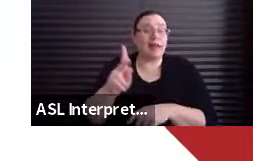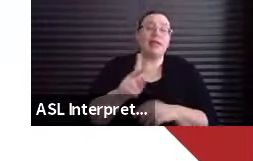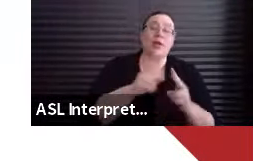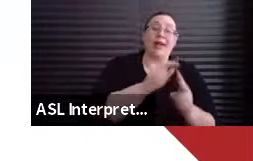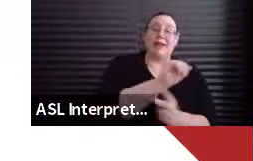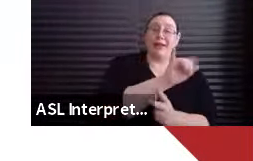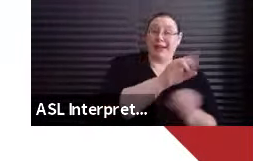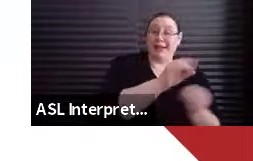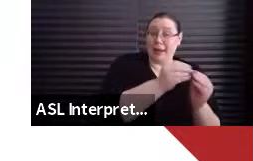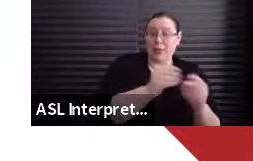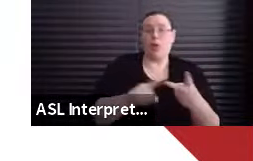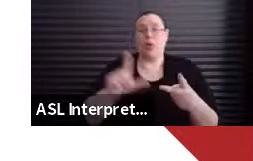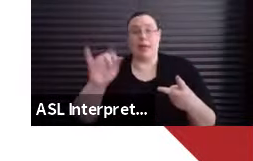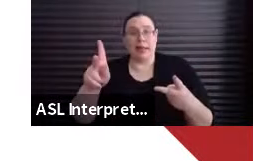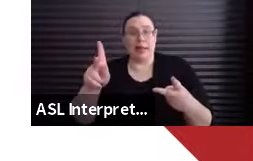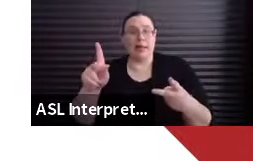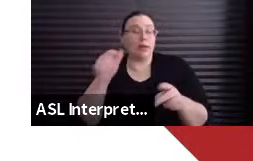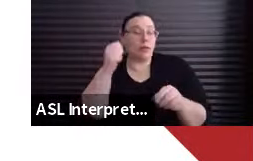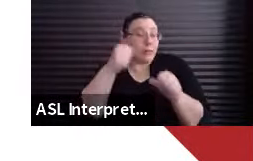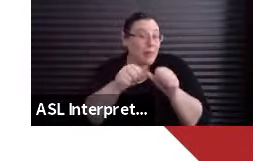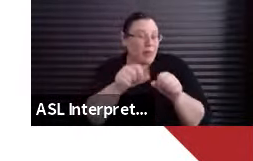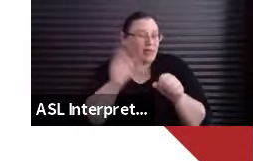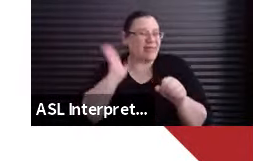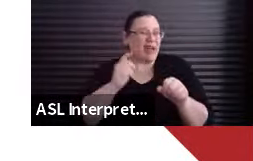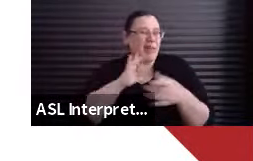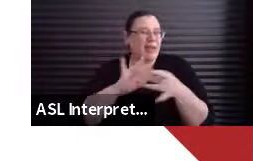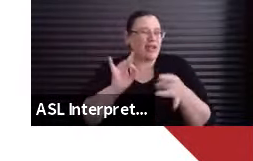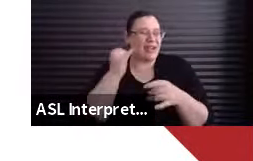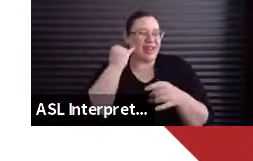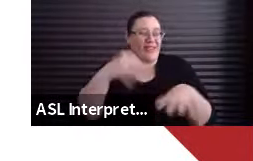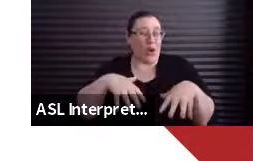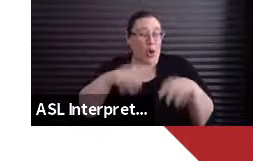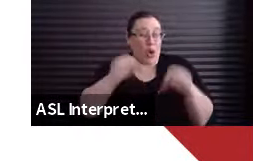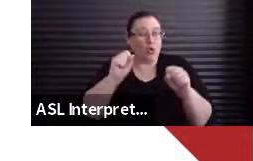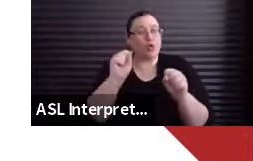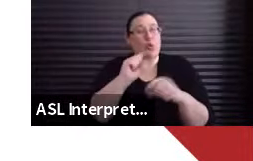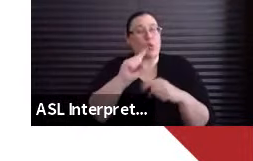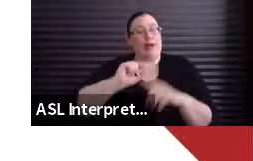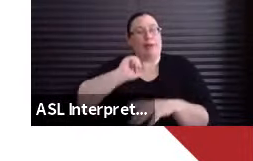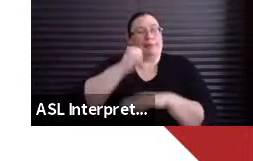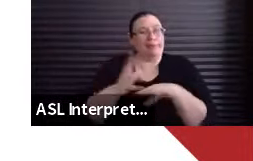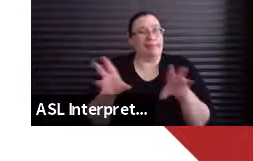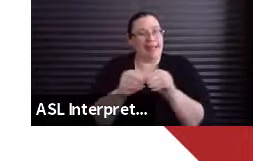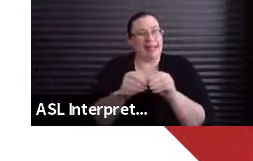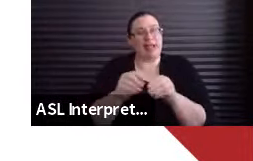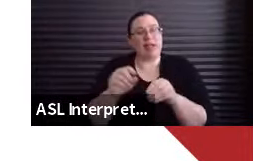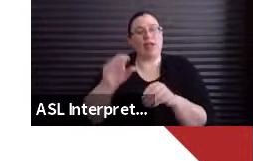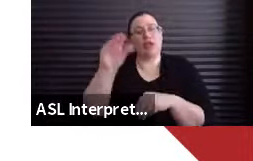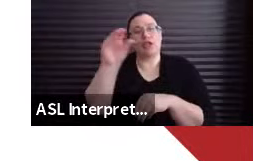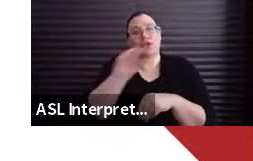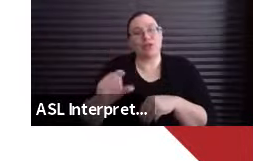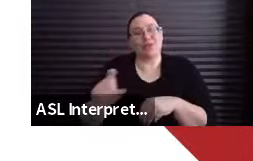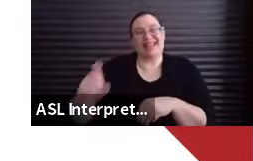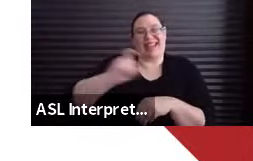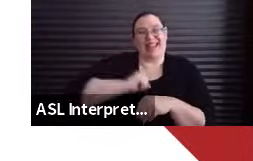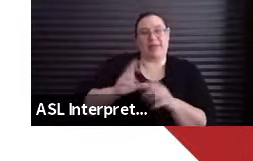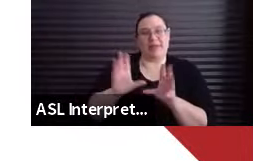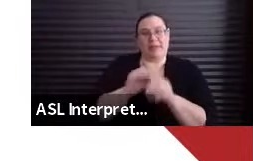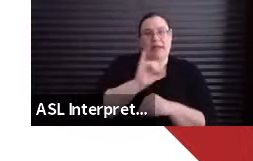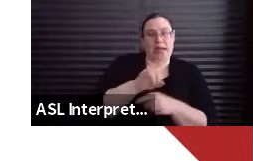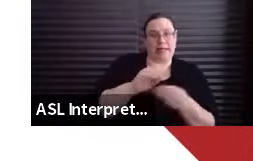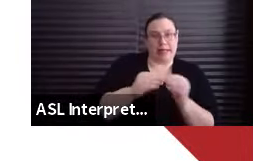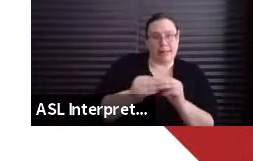So as the host, remember when we made the meeting, Zoom gave us a meeting ID number as well as a convenient